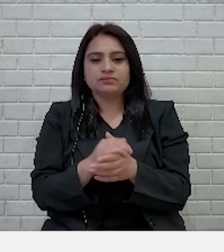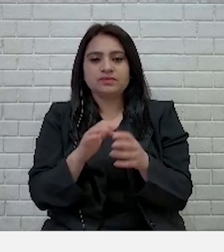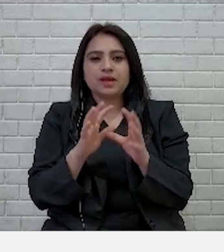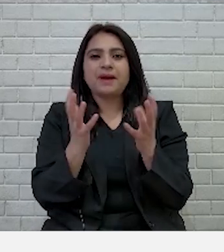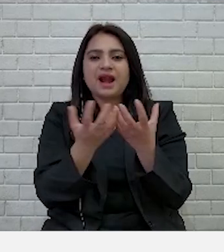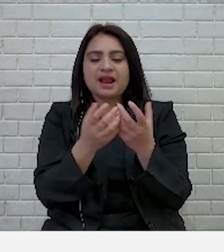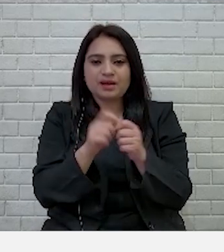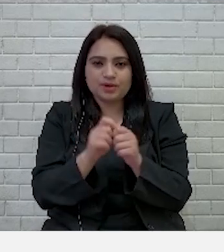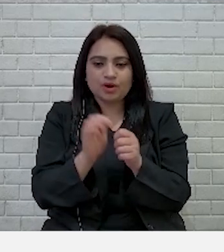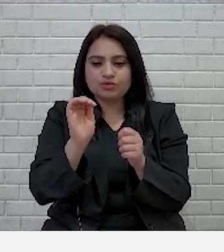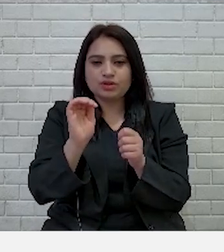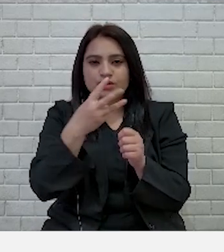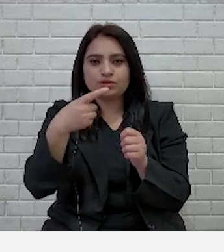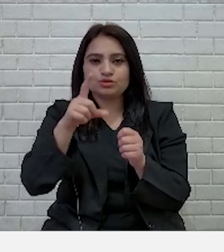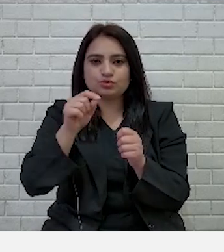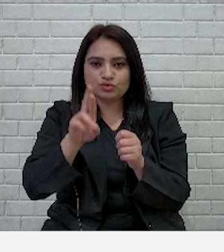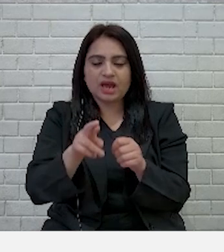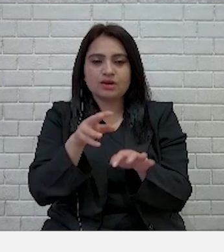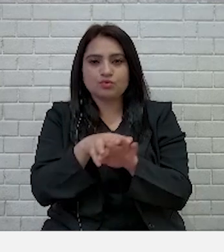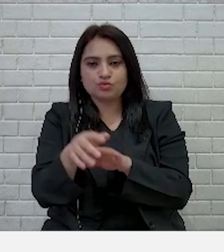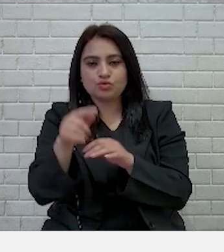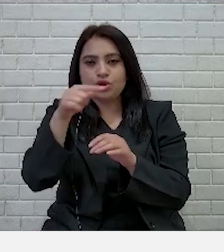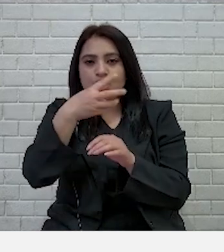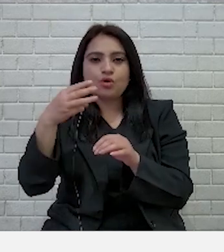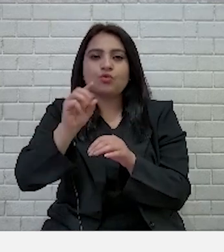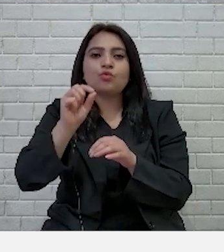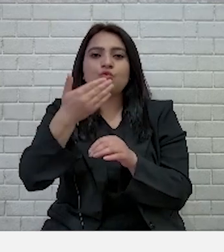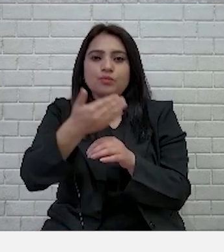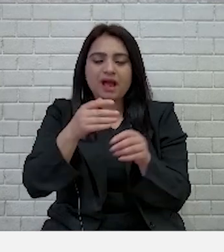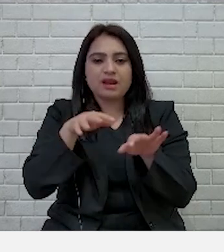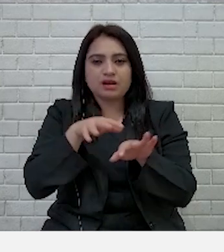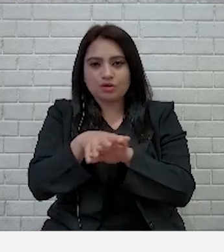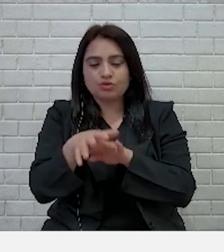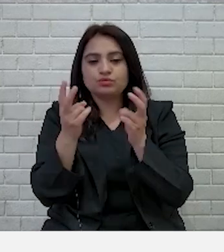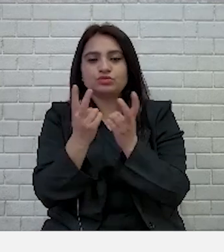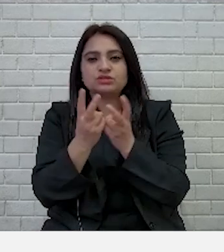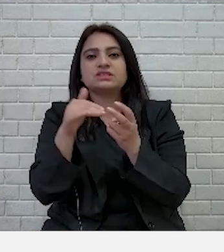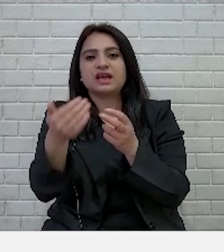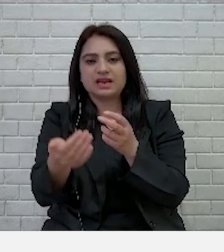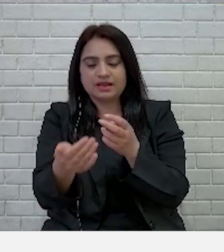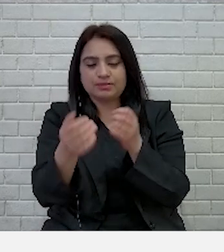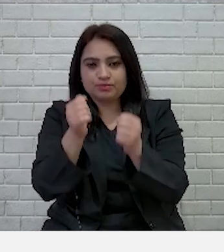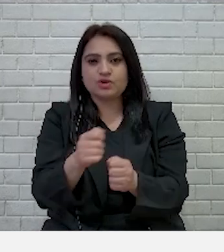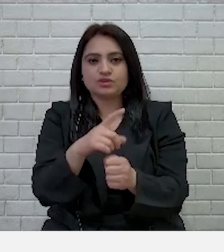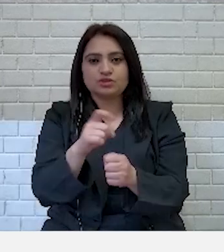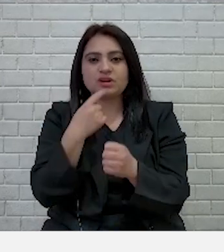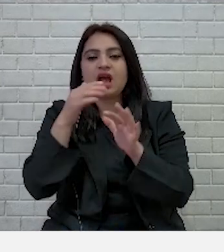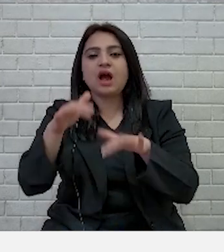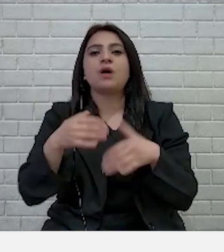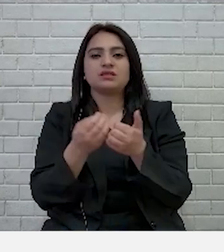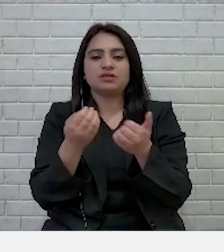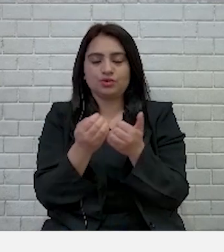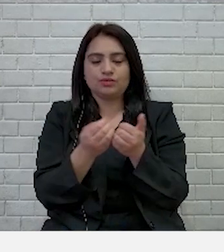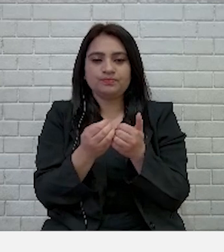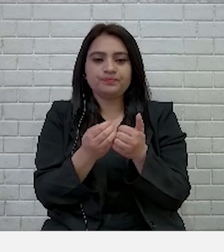goldsmiths. Potters or Kumars were actually invited in the city to stay back. And also, after they came into the